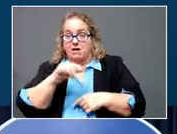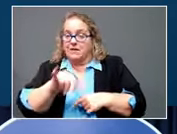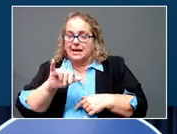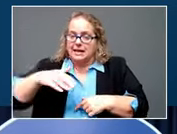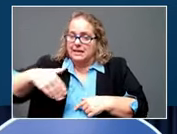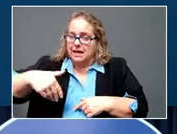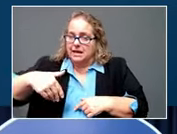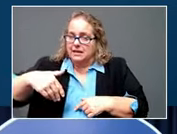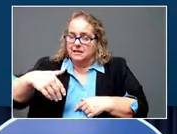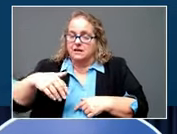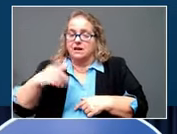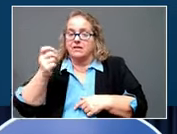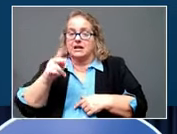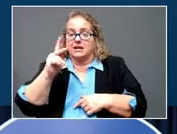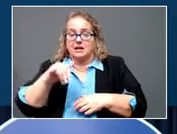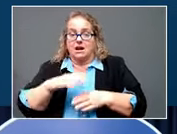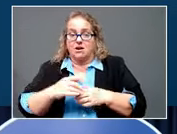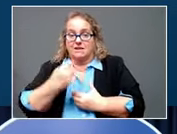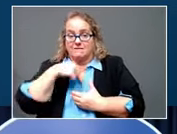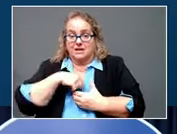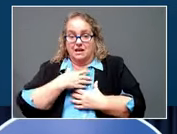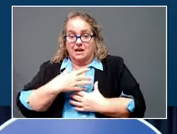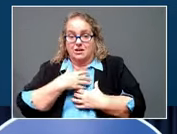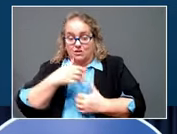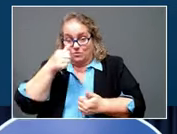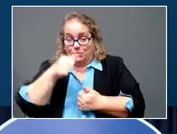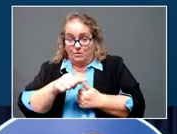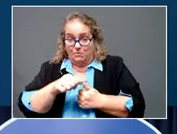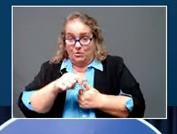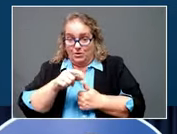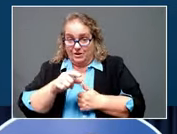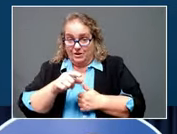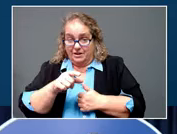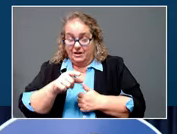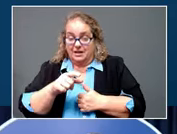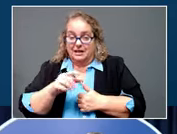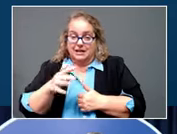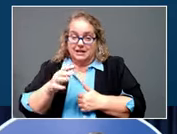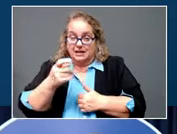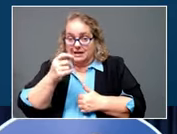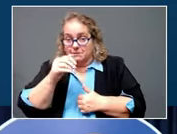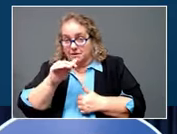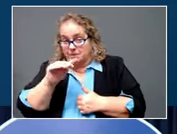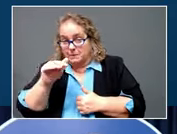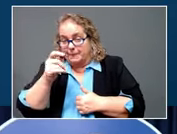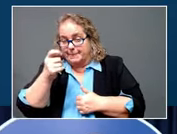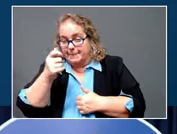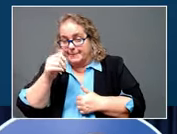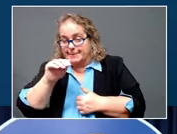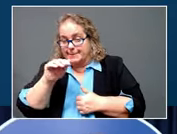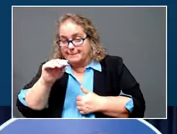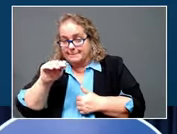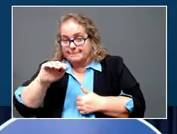a ventilator. Remember, this is somewhat flat, maybe a small increase, and that typically flat will mean you go